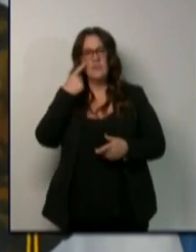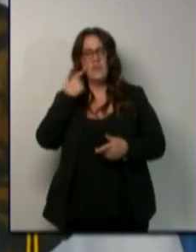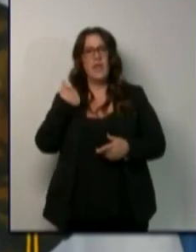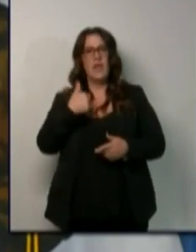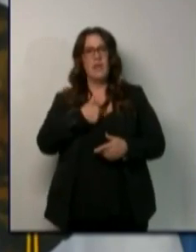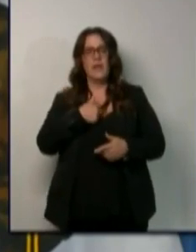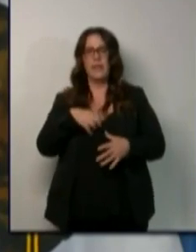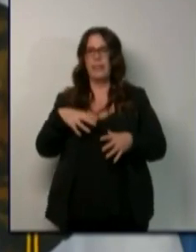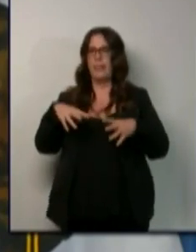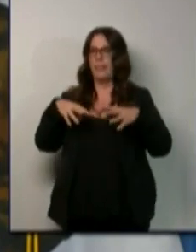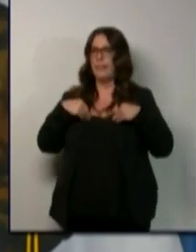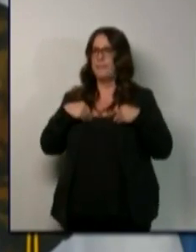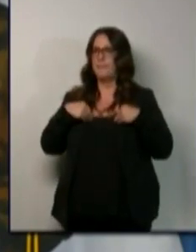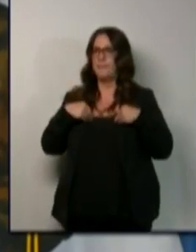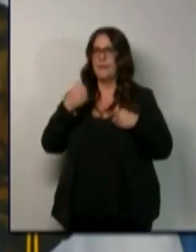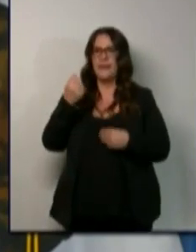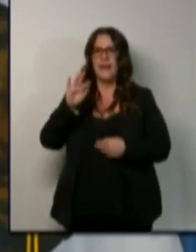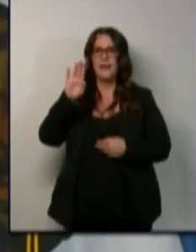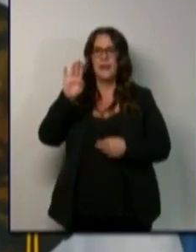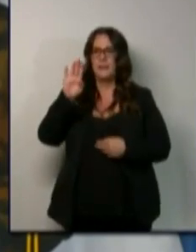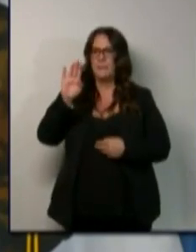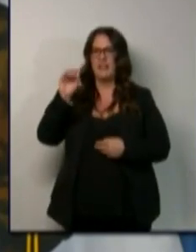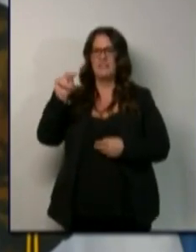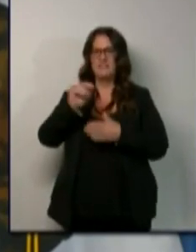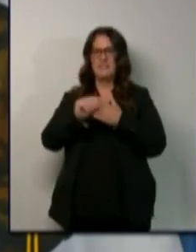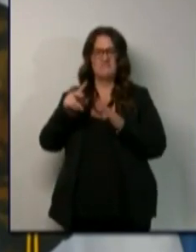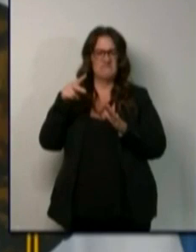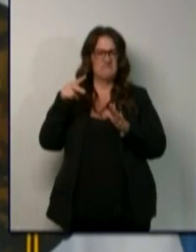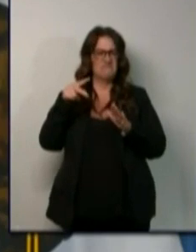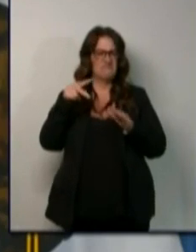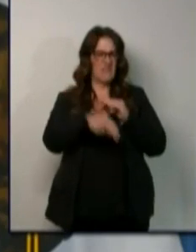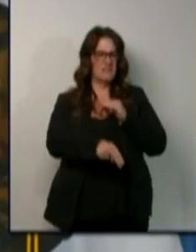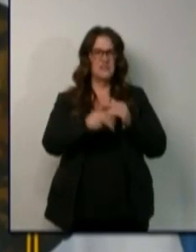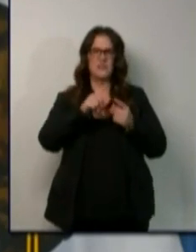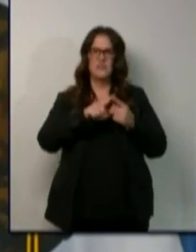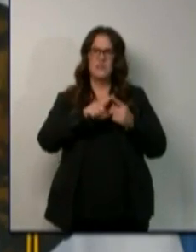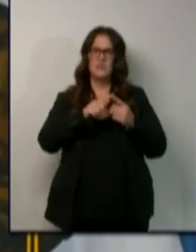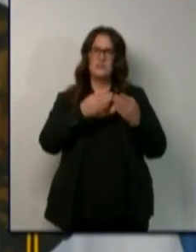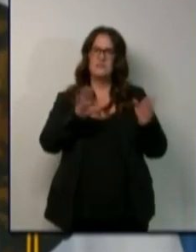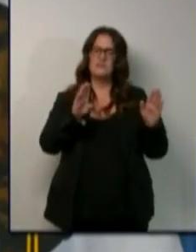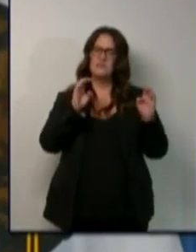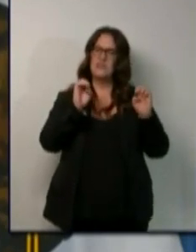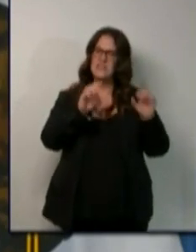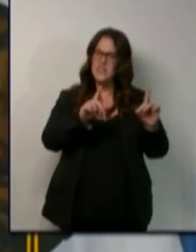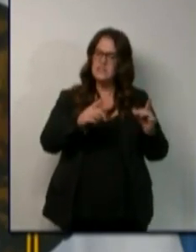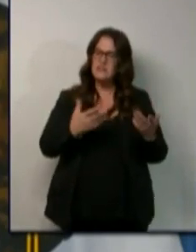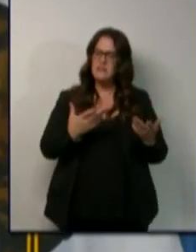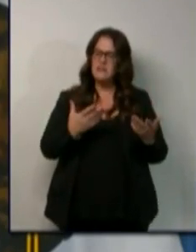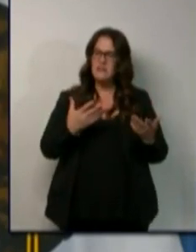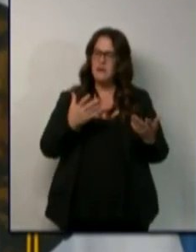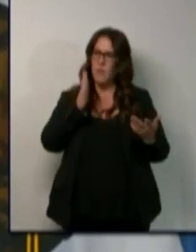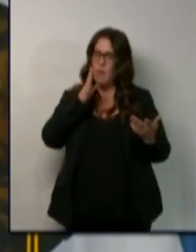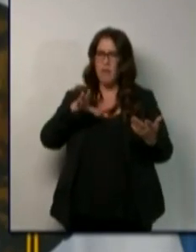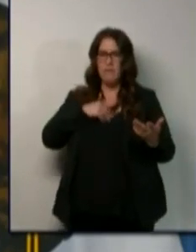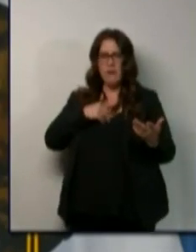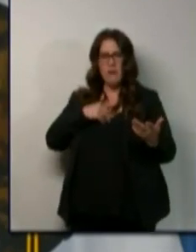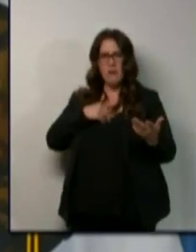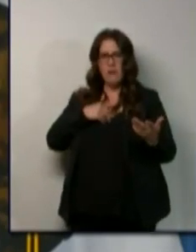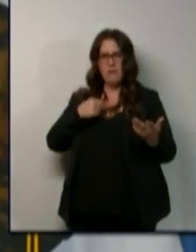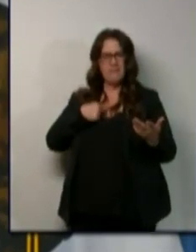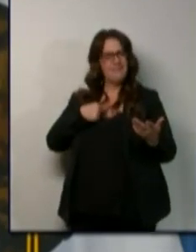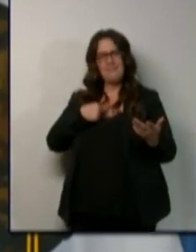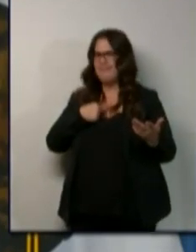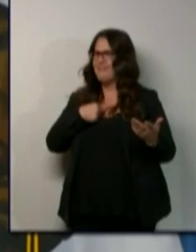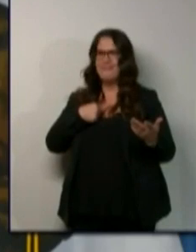and accept $19 billion of cuts to public education. And let me be specific and tell you what I mean. We're